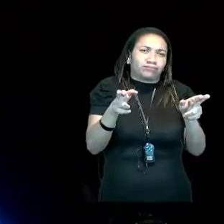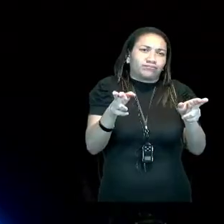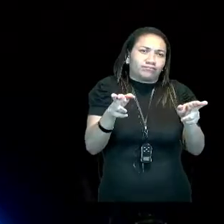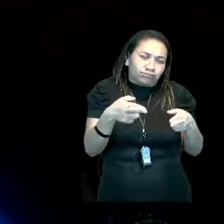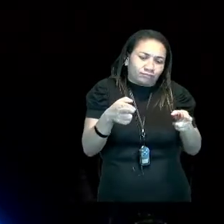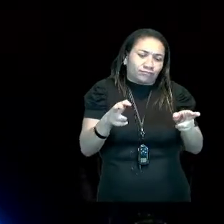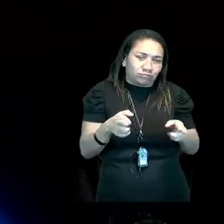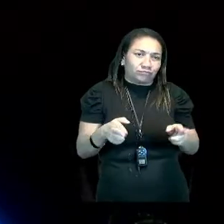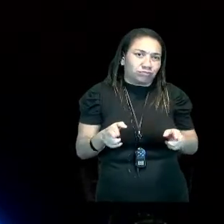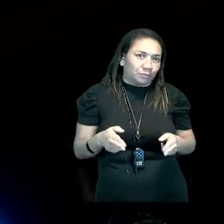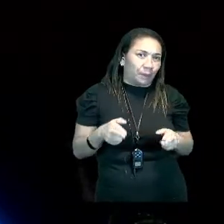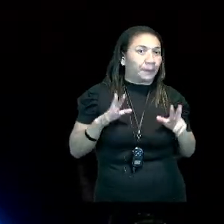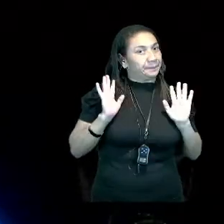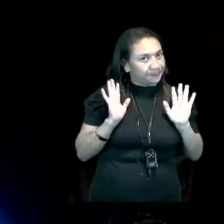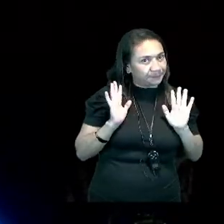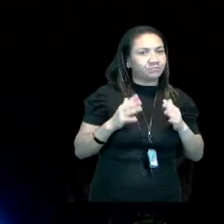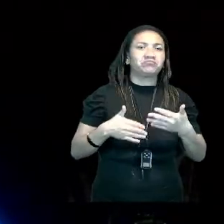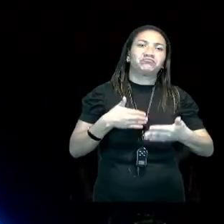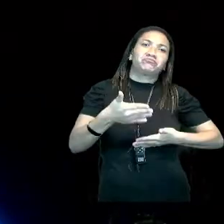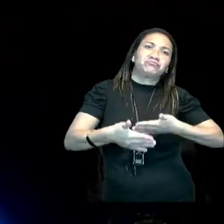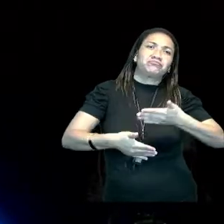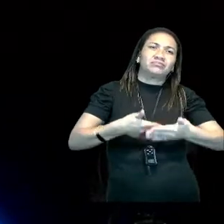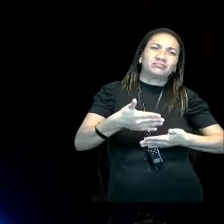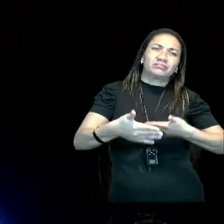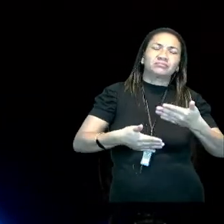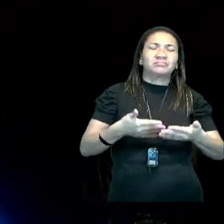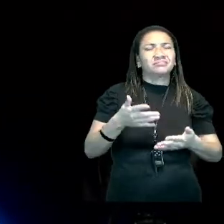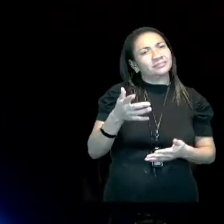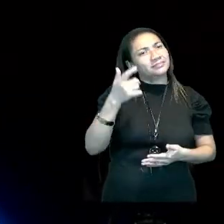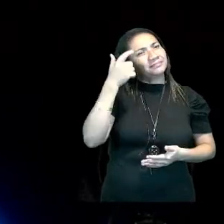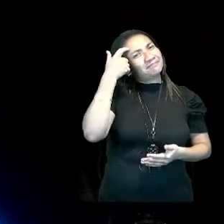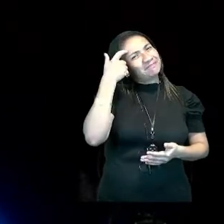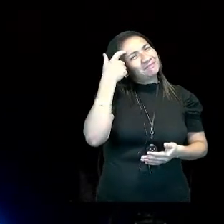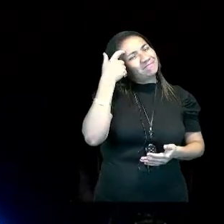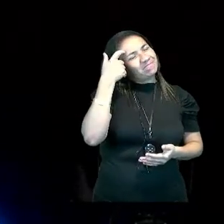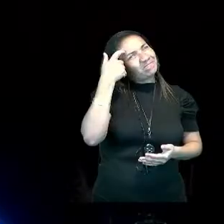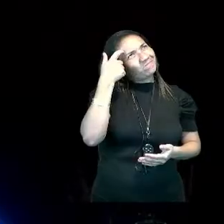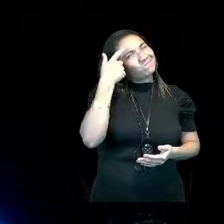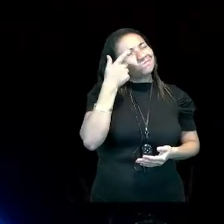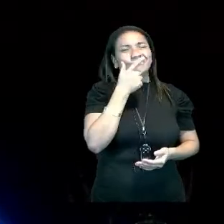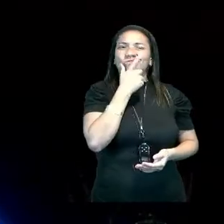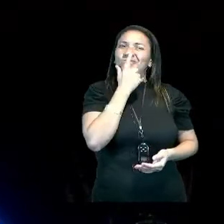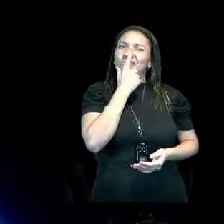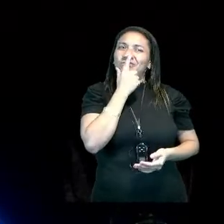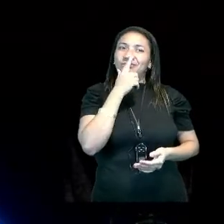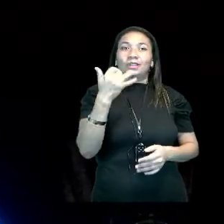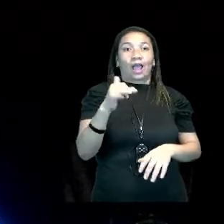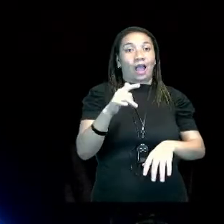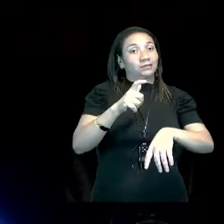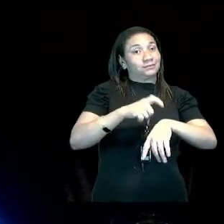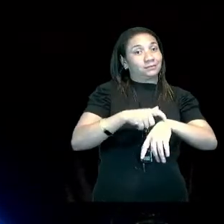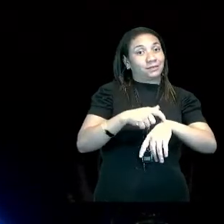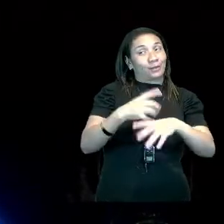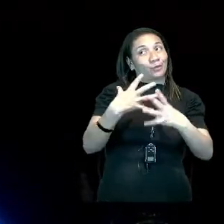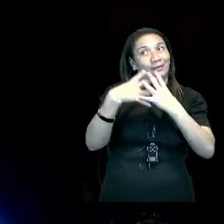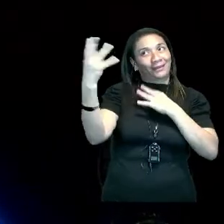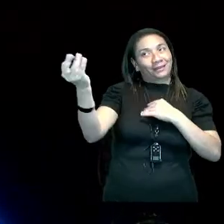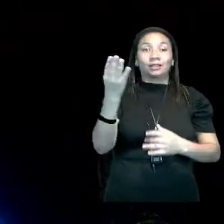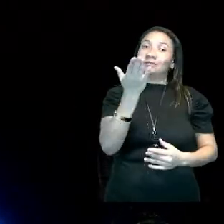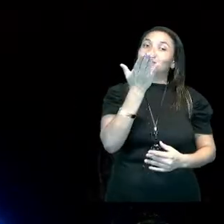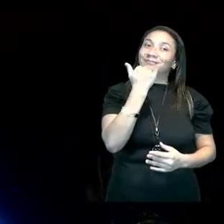I think that it's probably time to go eat now. It's probably time